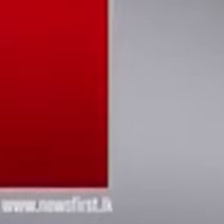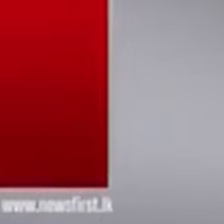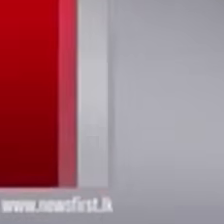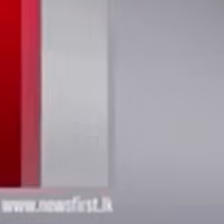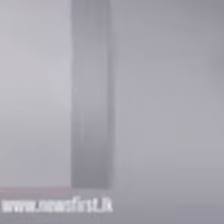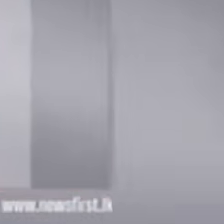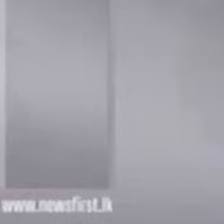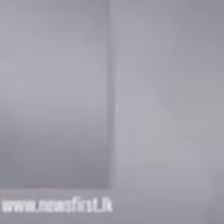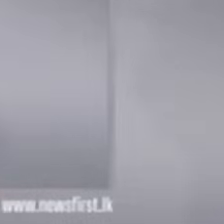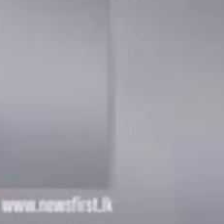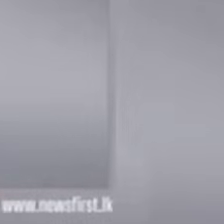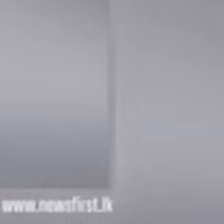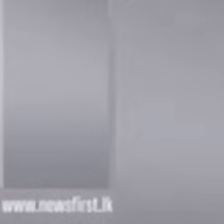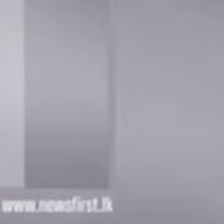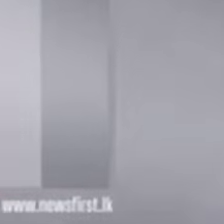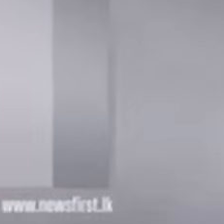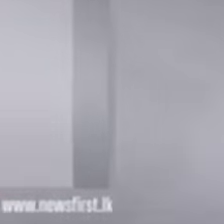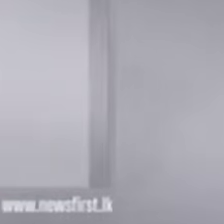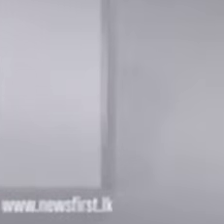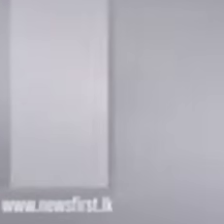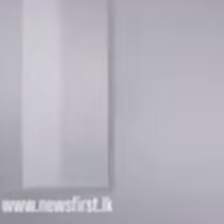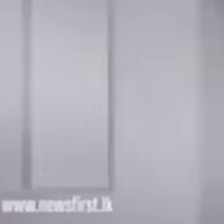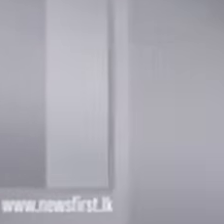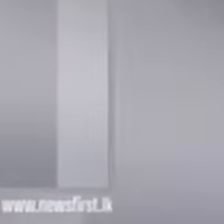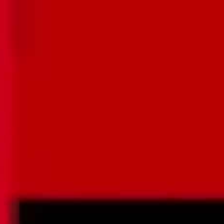Newsfirst headlines. Main sponsor.